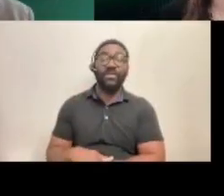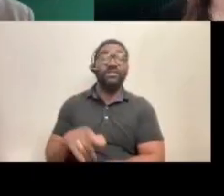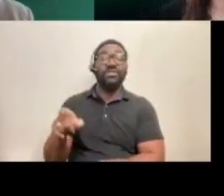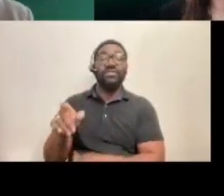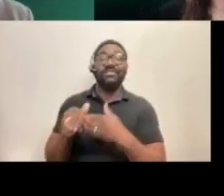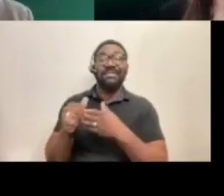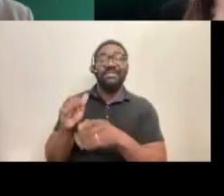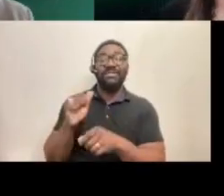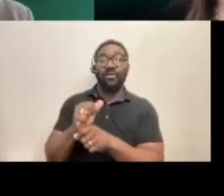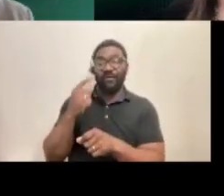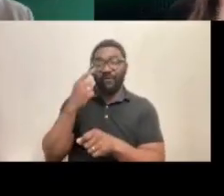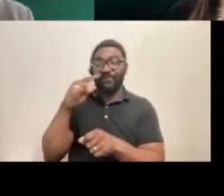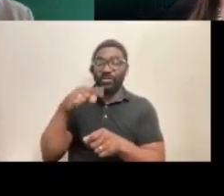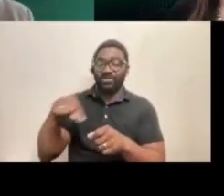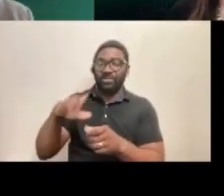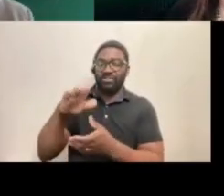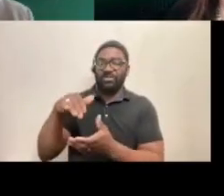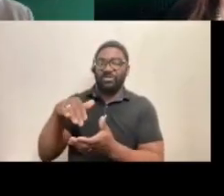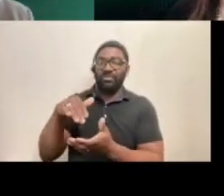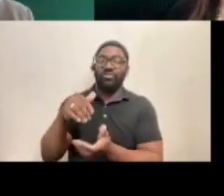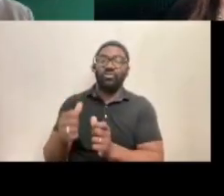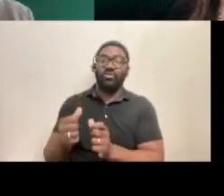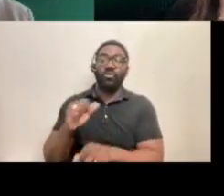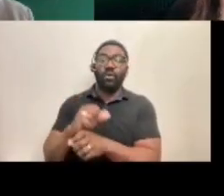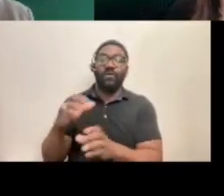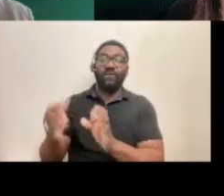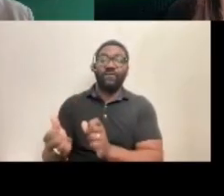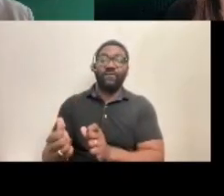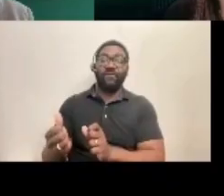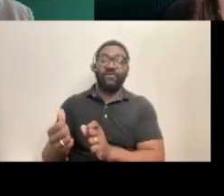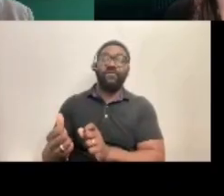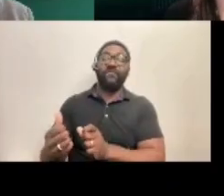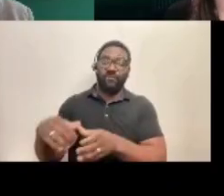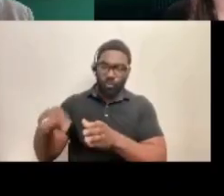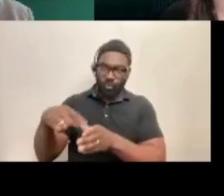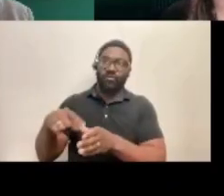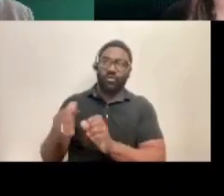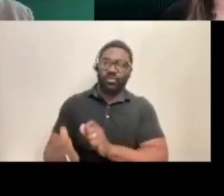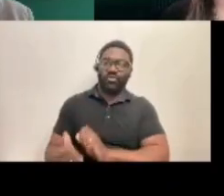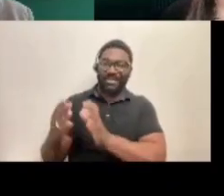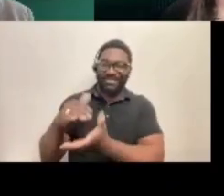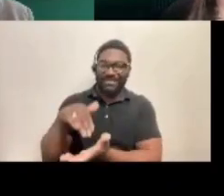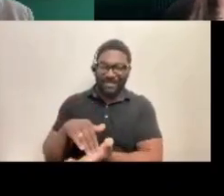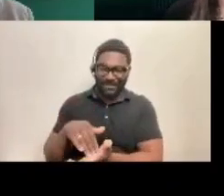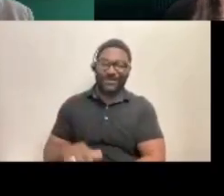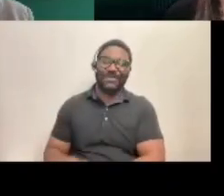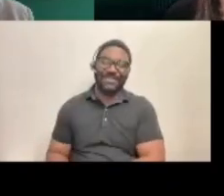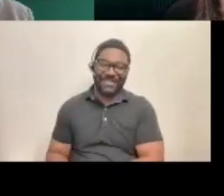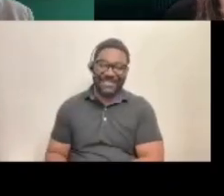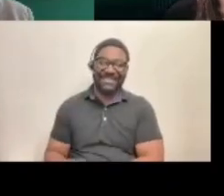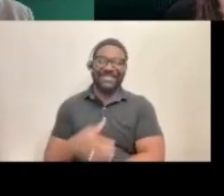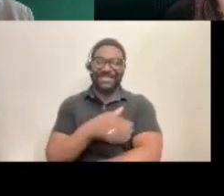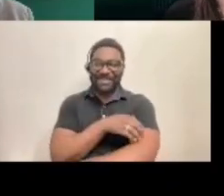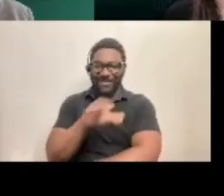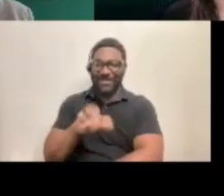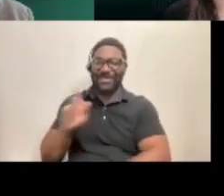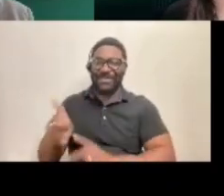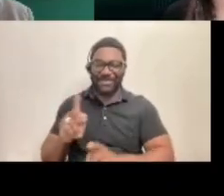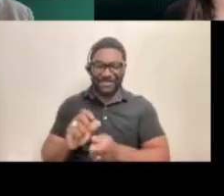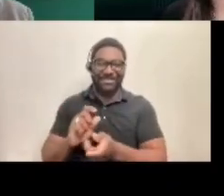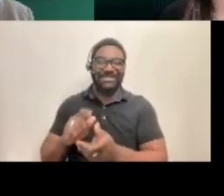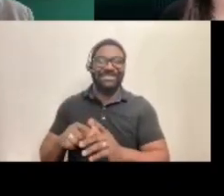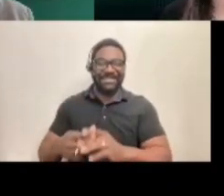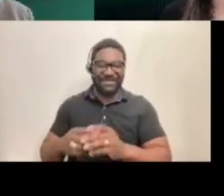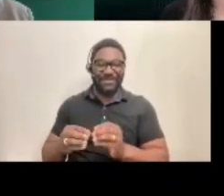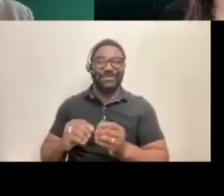Strategy Center, empowering states to leverage comprehensive systems change strategies to grow and strengthen the